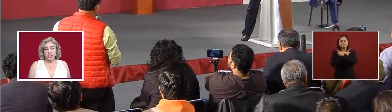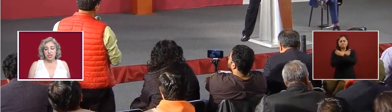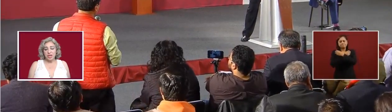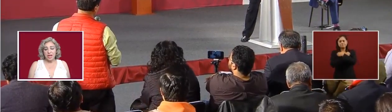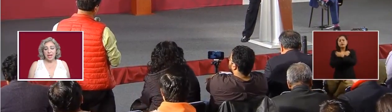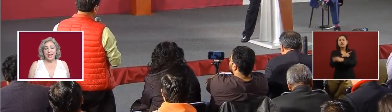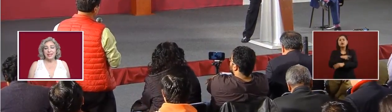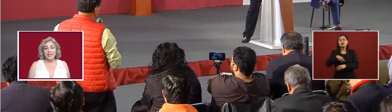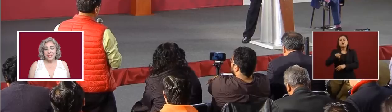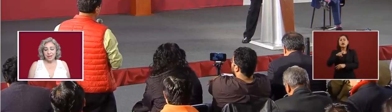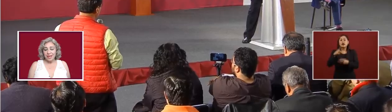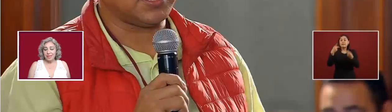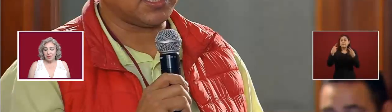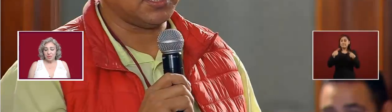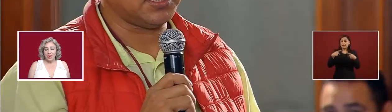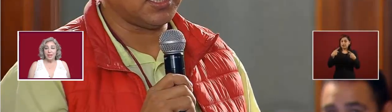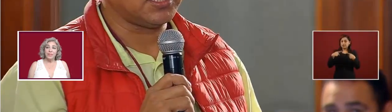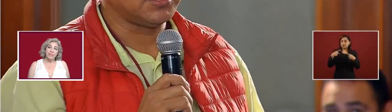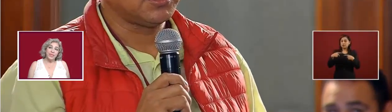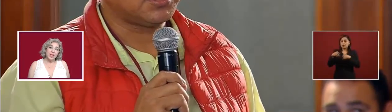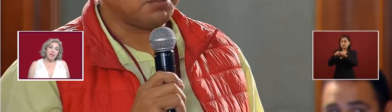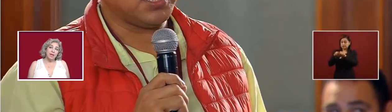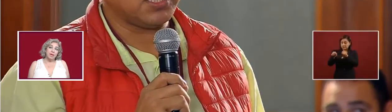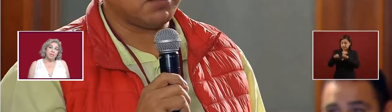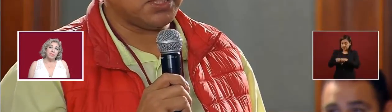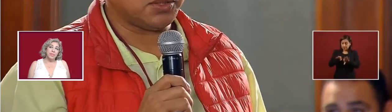should act in an ethical way